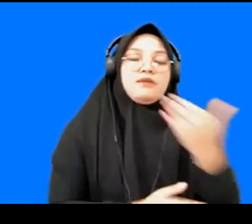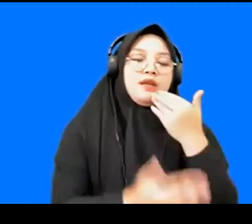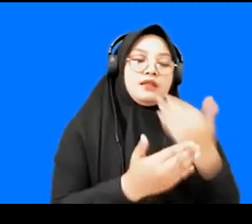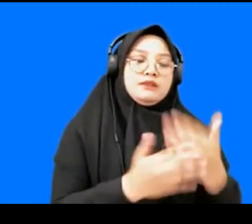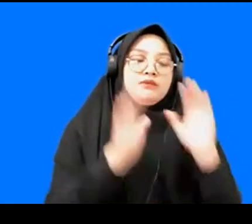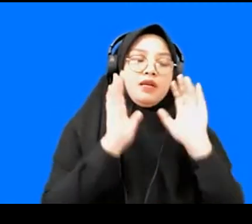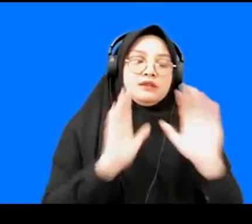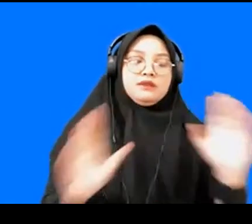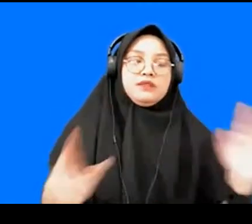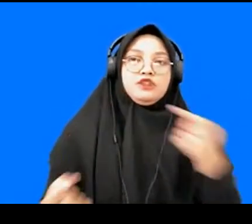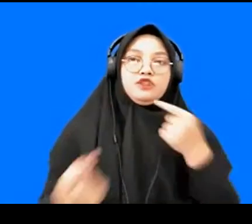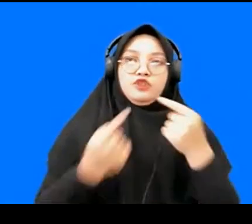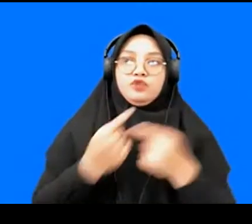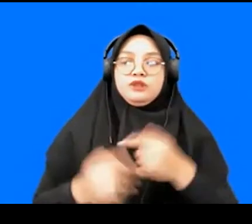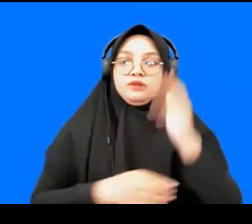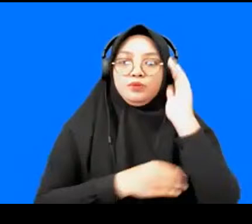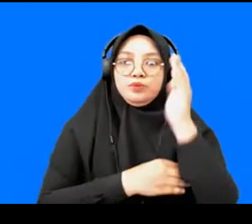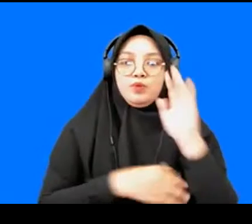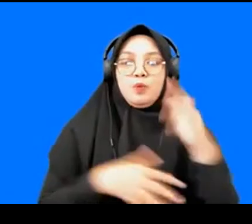today.